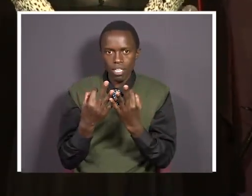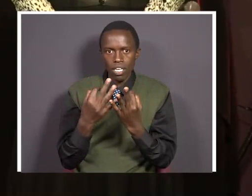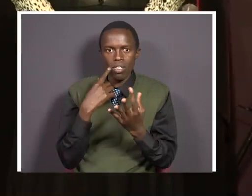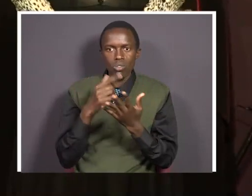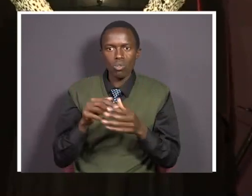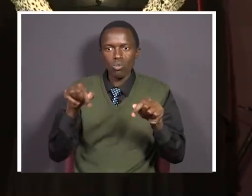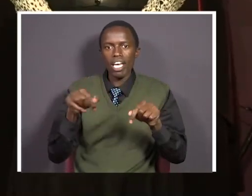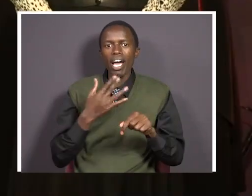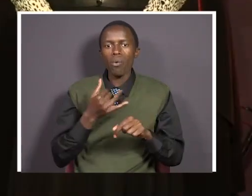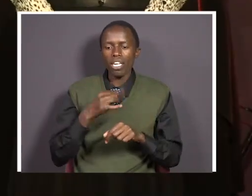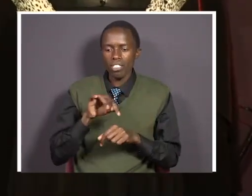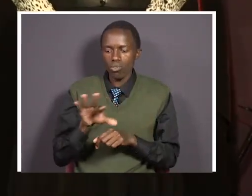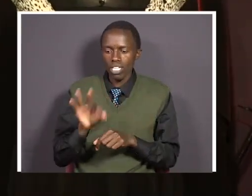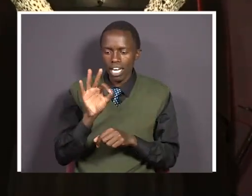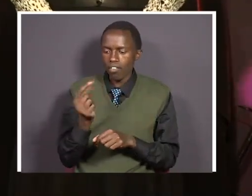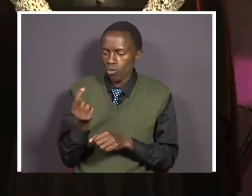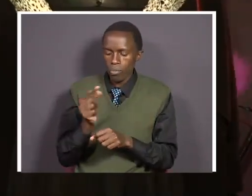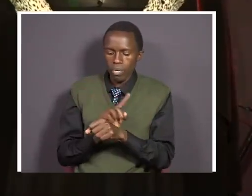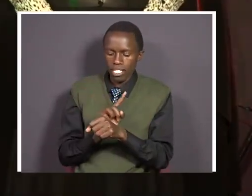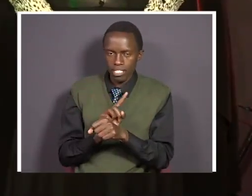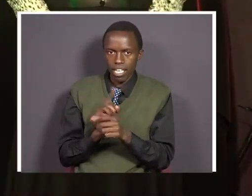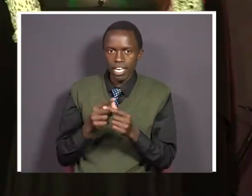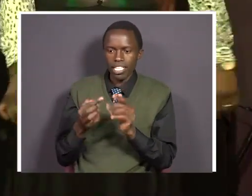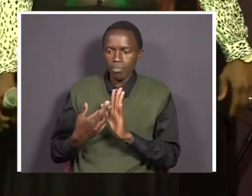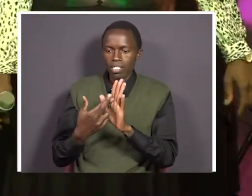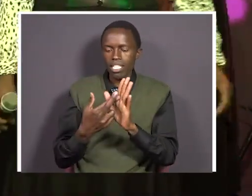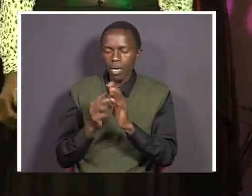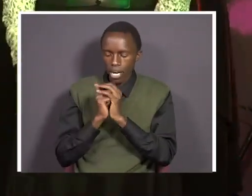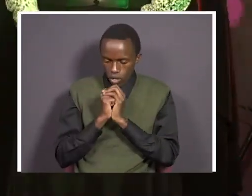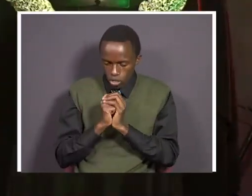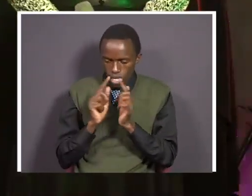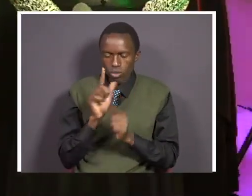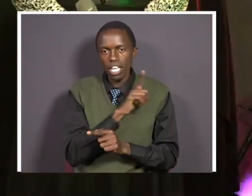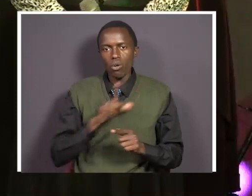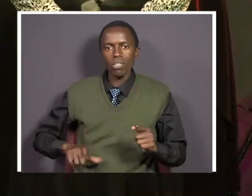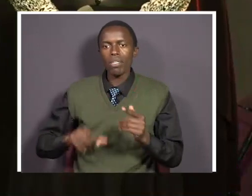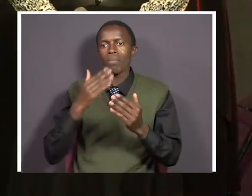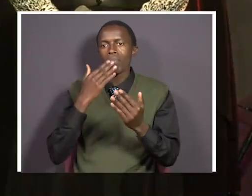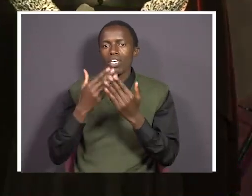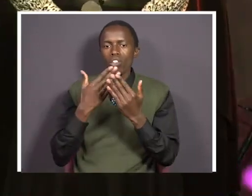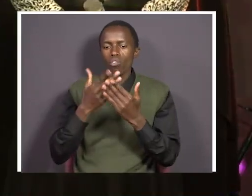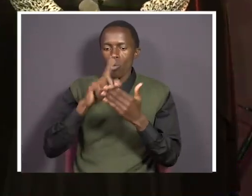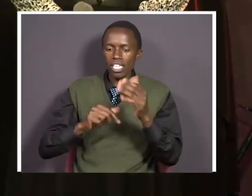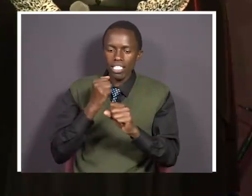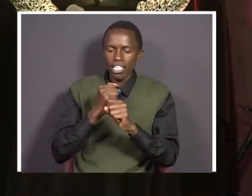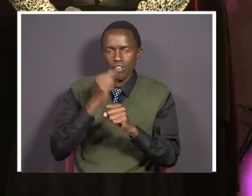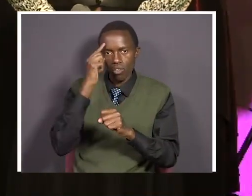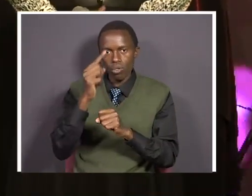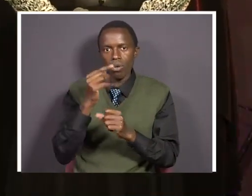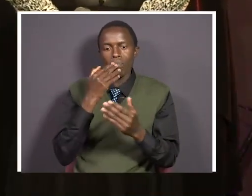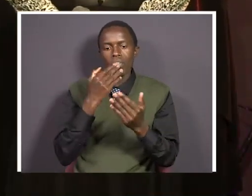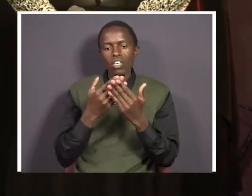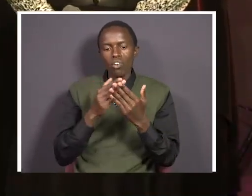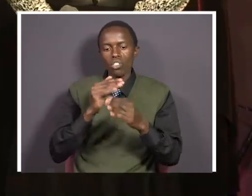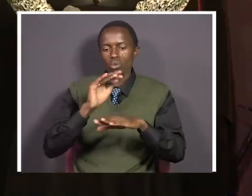so today, I'd like us to take a few minutes and just present our adoration to the Lord. Thank him for what he has done for you.